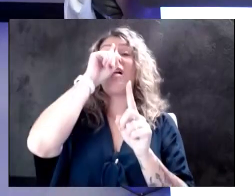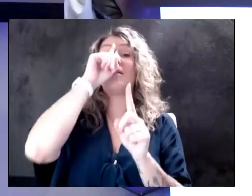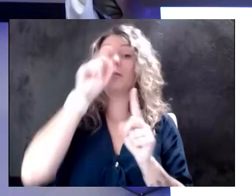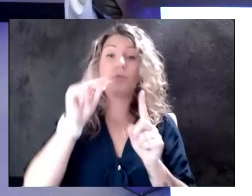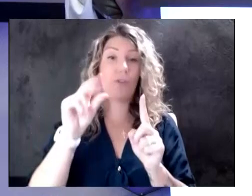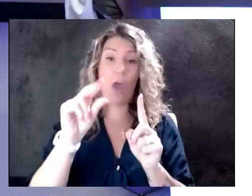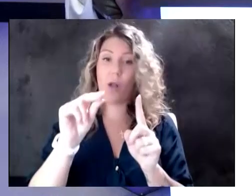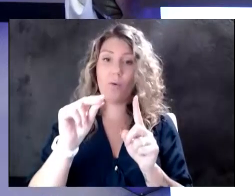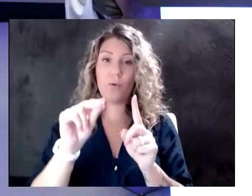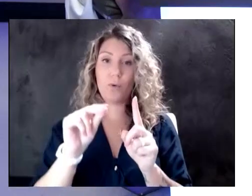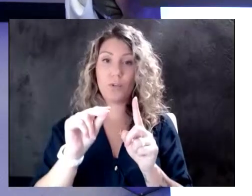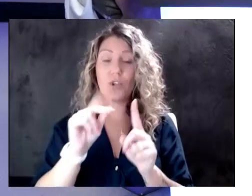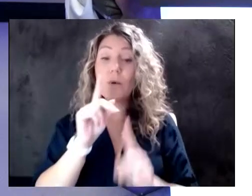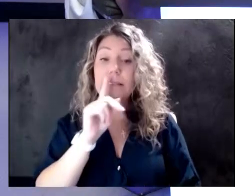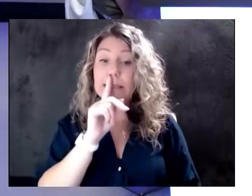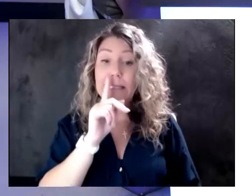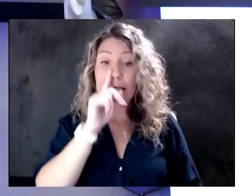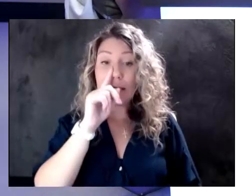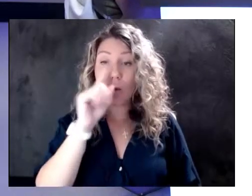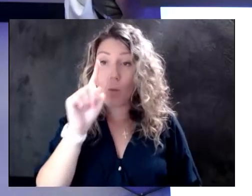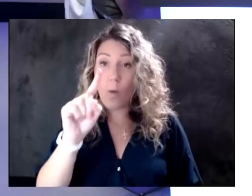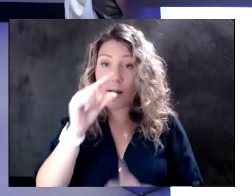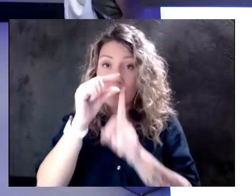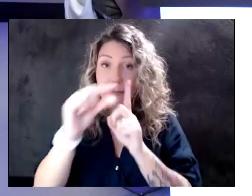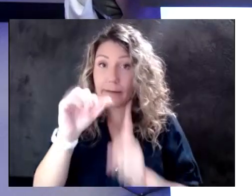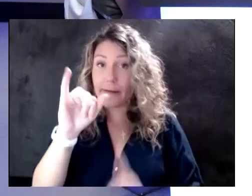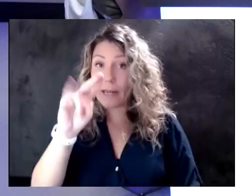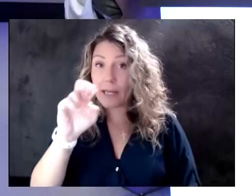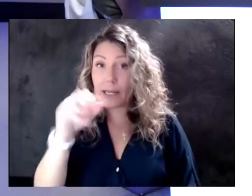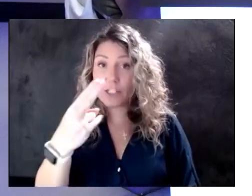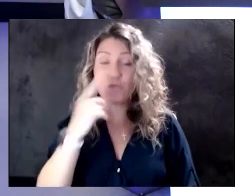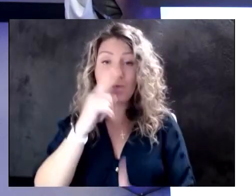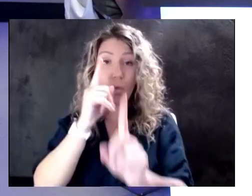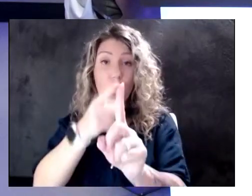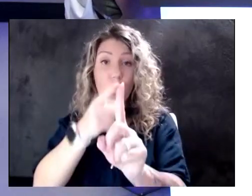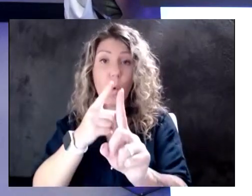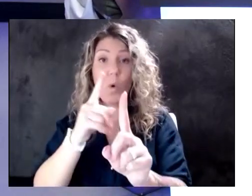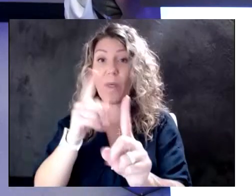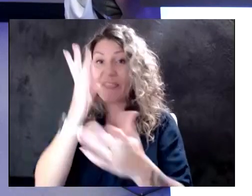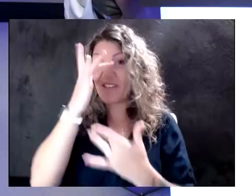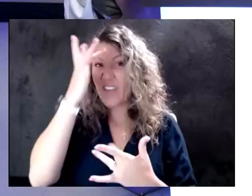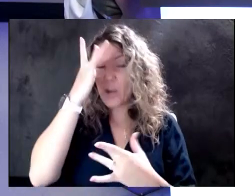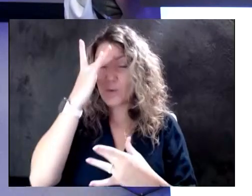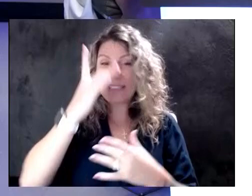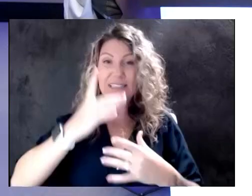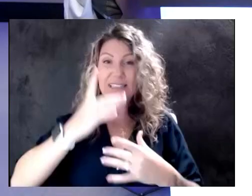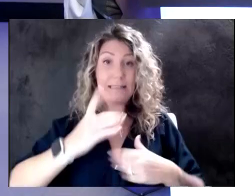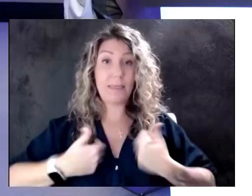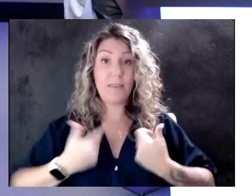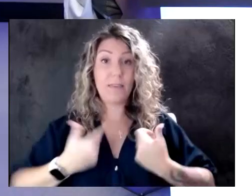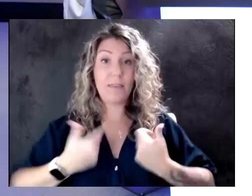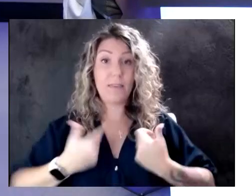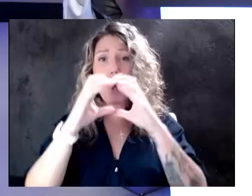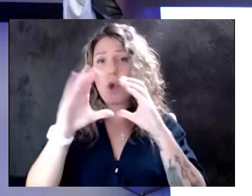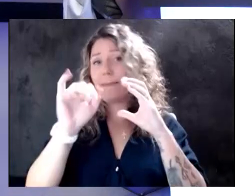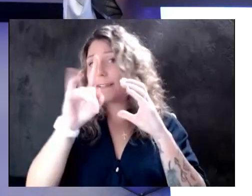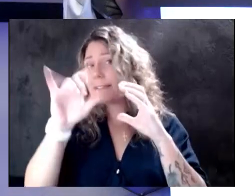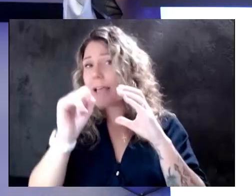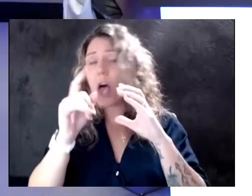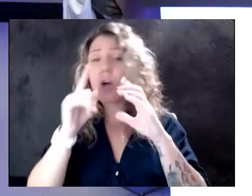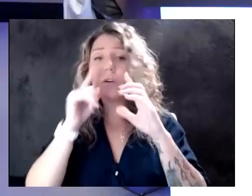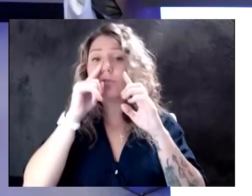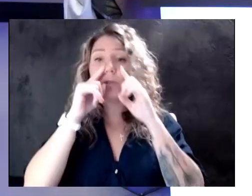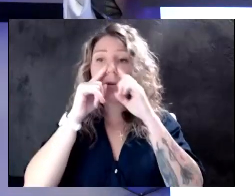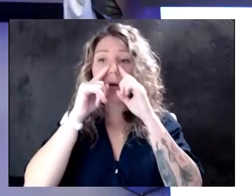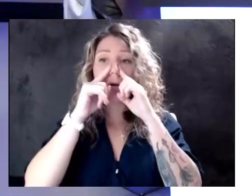in your nose, and the goal is so the virus really is living in the cells that are around like the side of your nose. Okay. So none of this back in